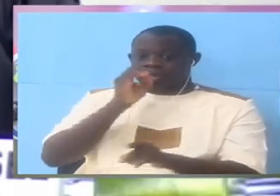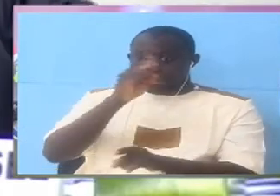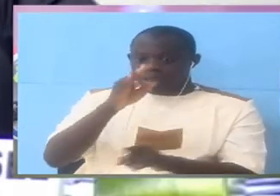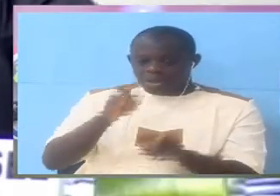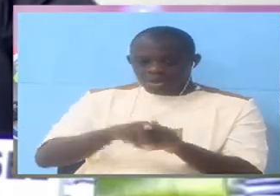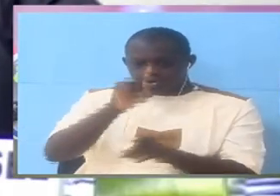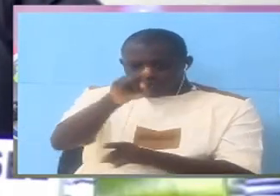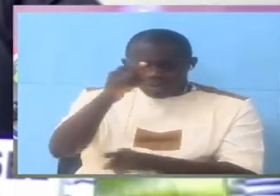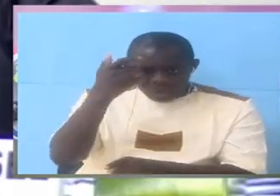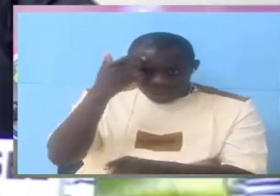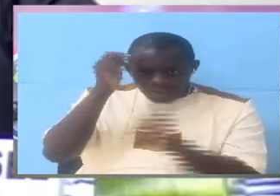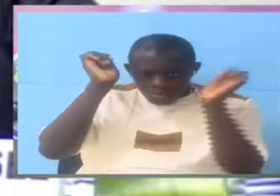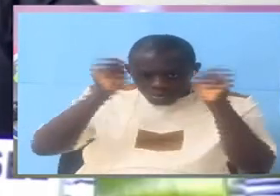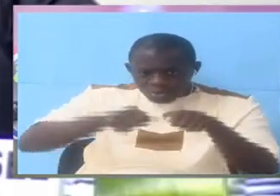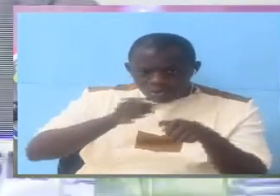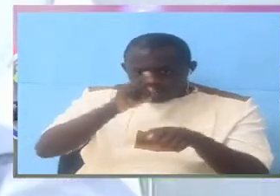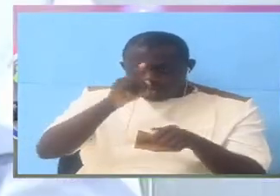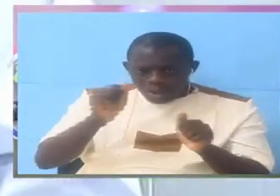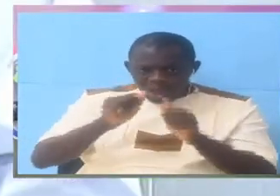Baba Saho